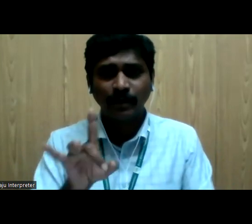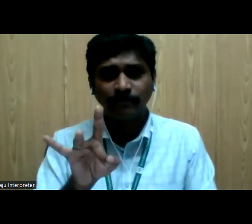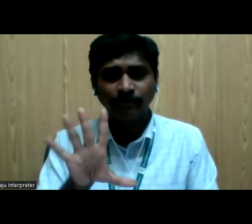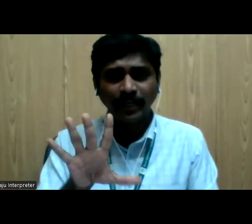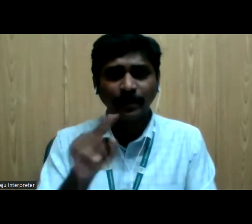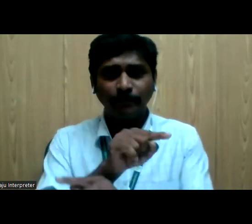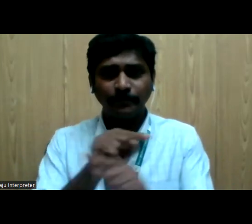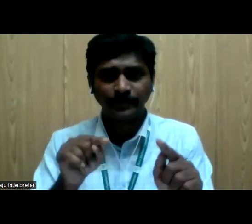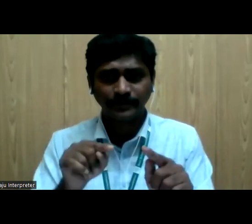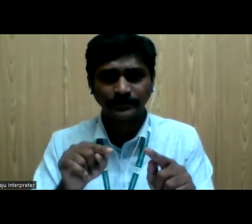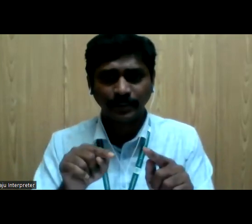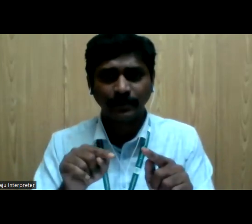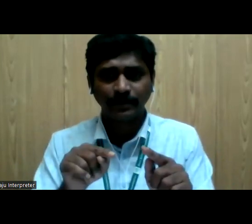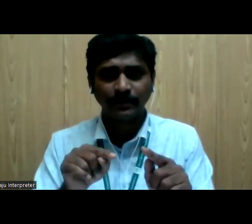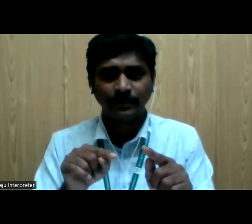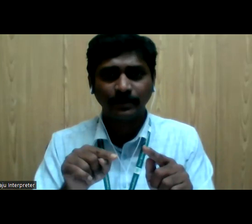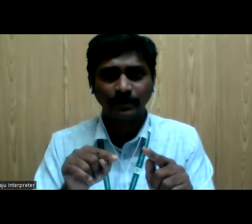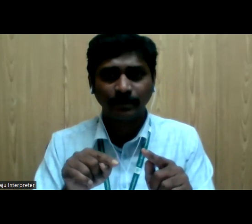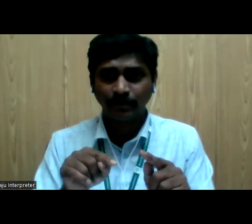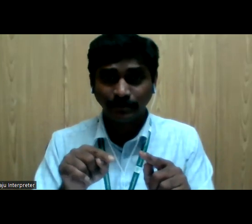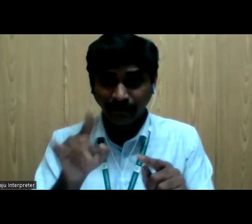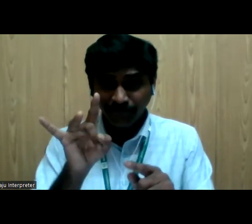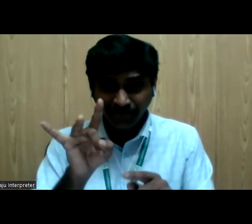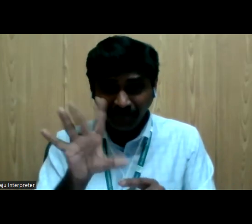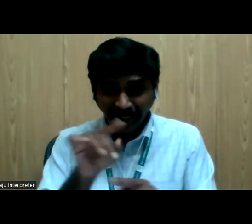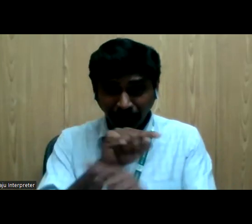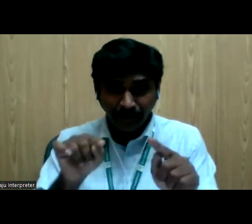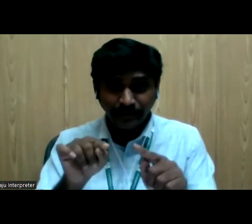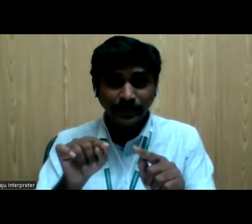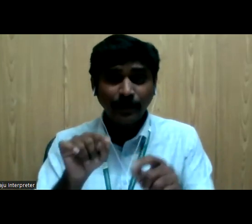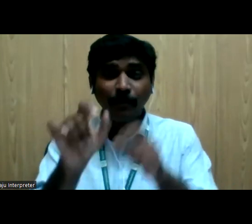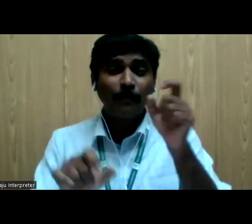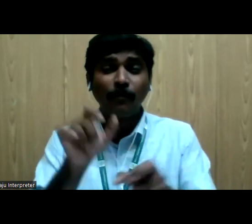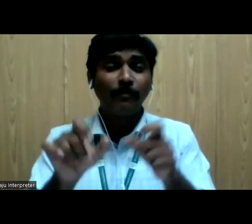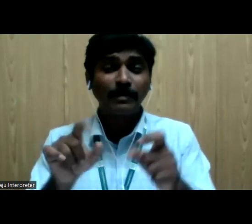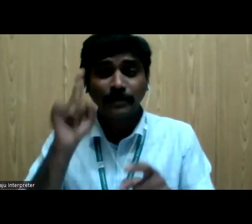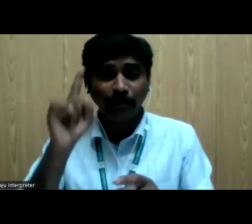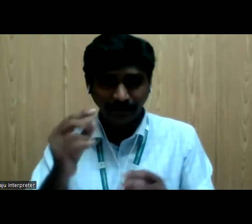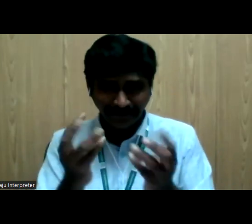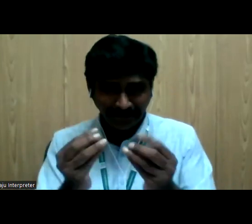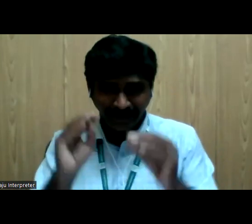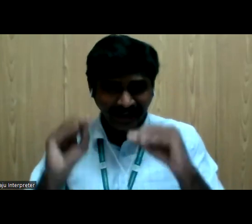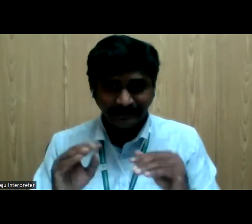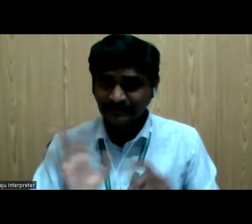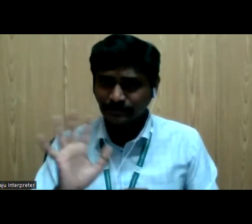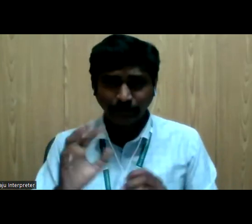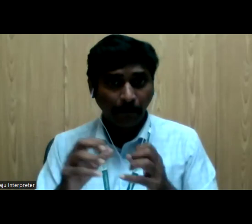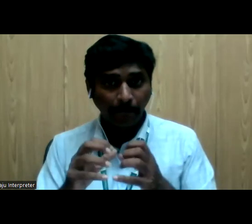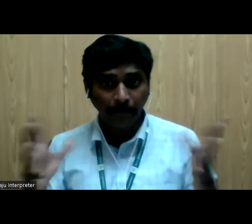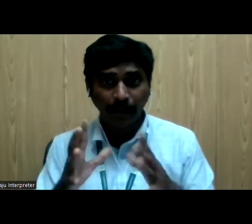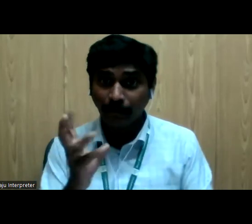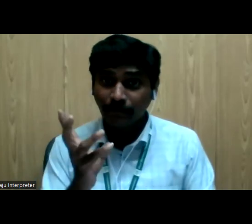of our population. It's not a small number. It's a huge number. And I think only with